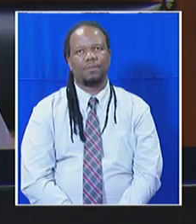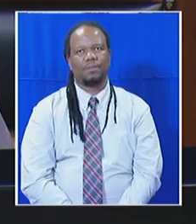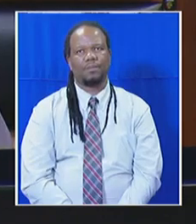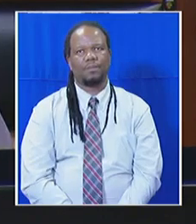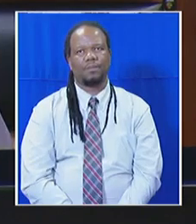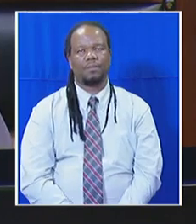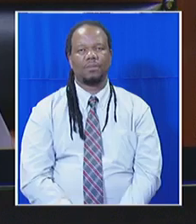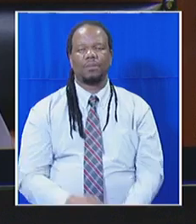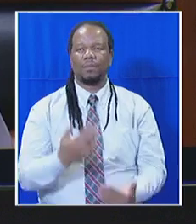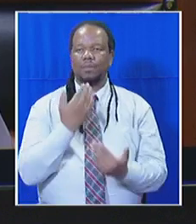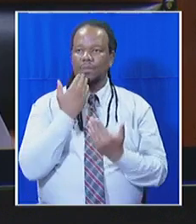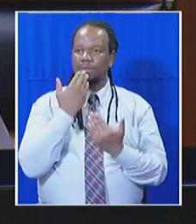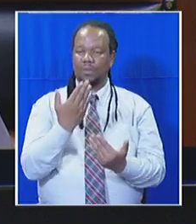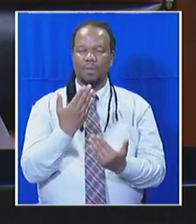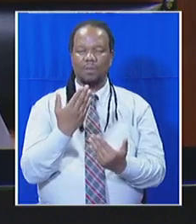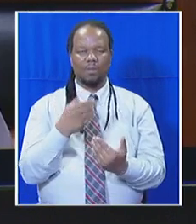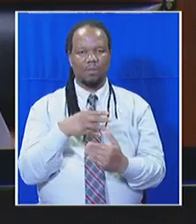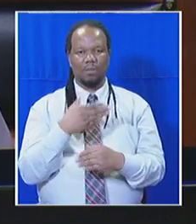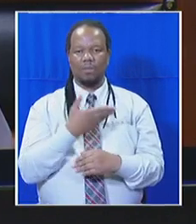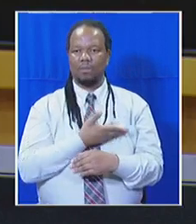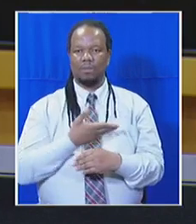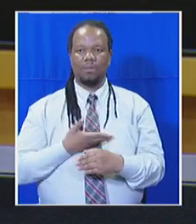Sibonge Mama, Honorable Minister.